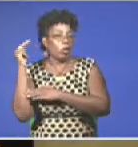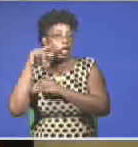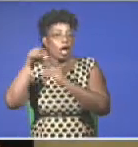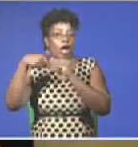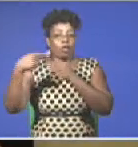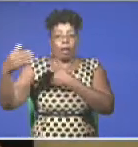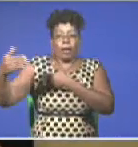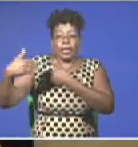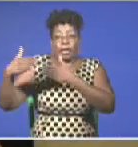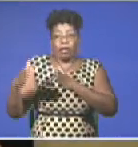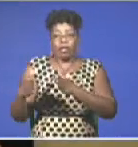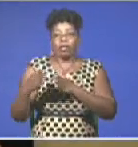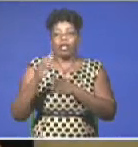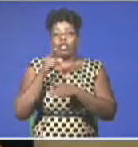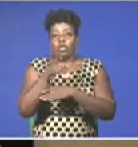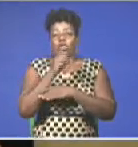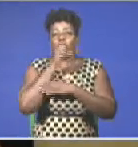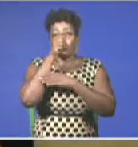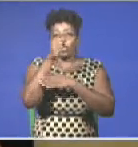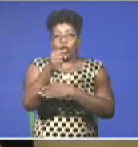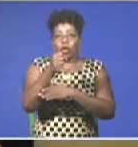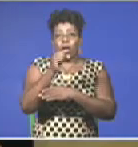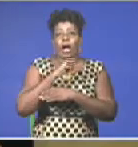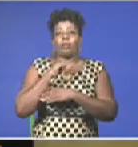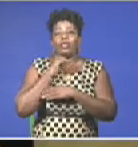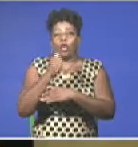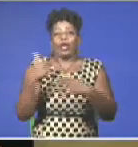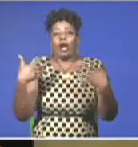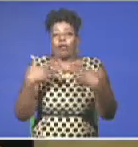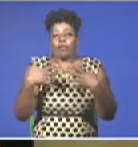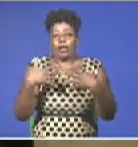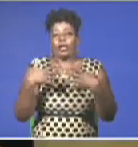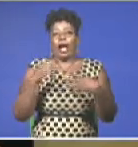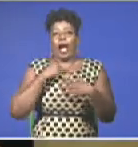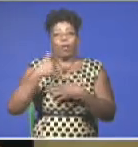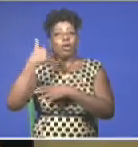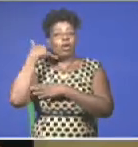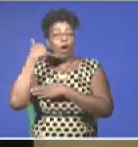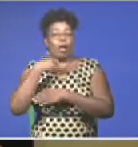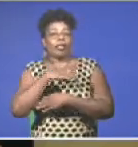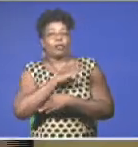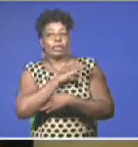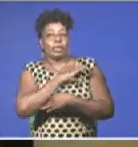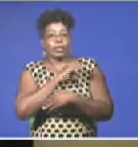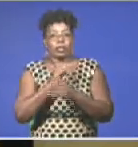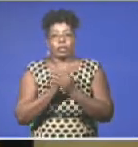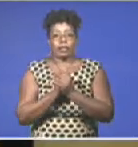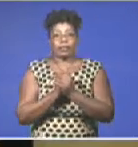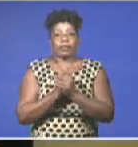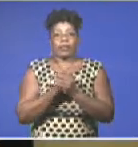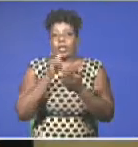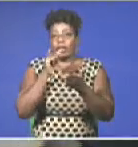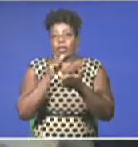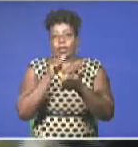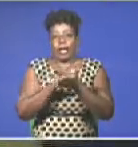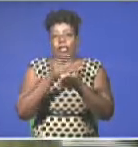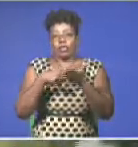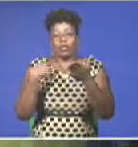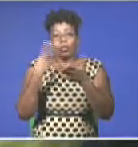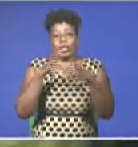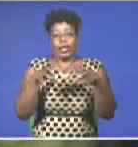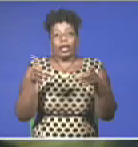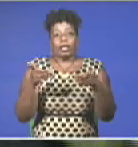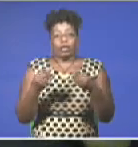my neighborhood, you could rest assured I'm not afraid. I'm going to call the police. That's the least we could do.